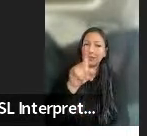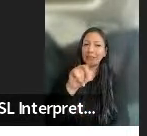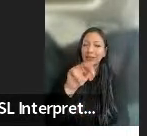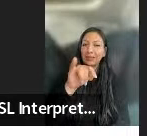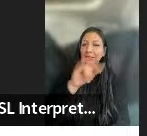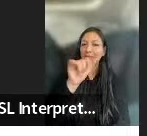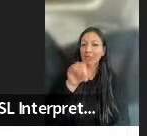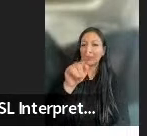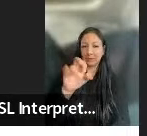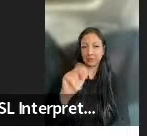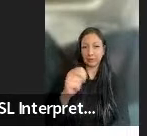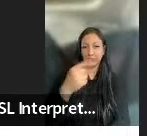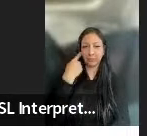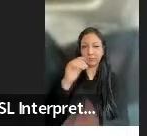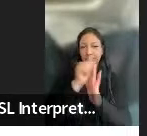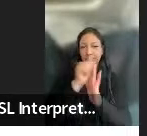Act,